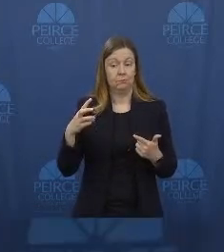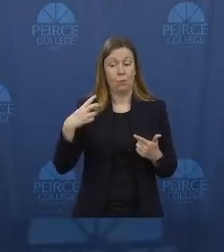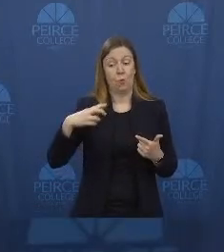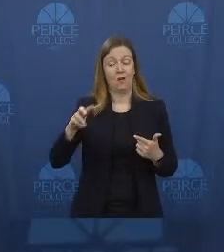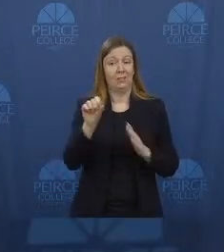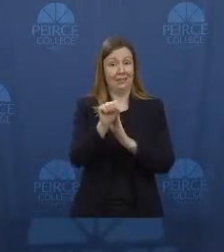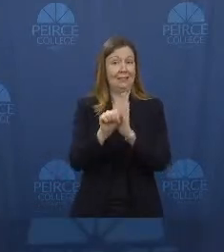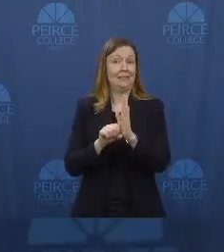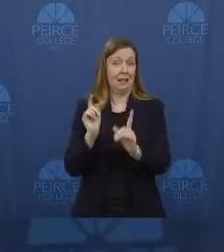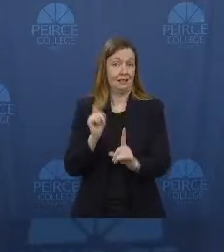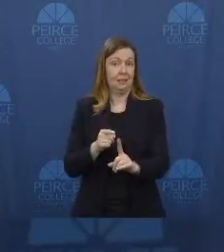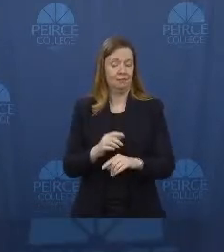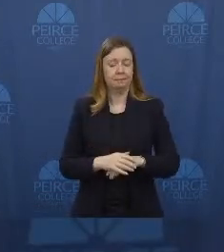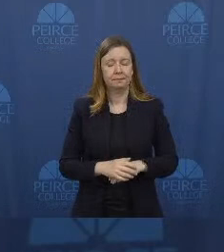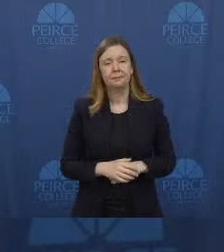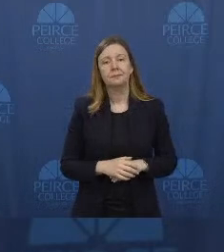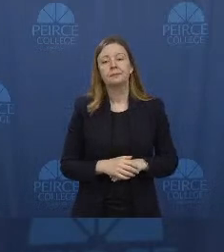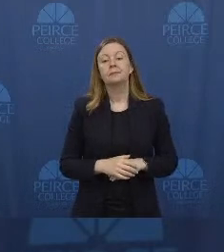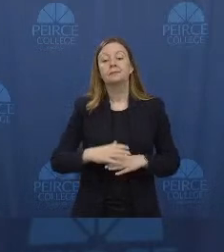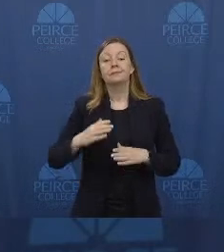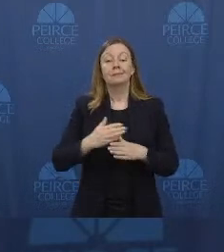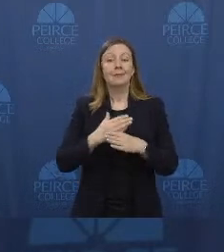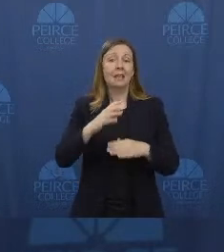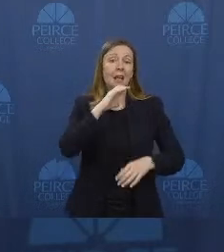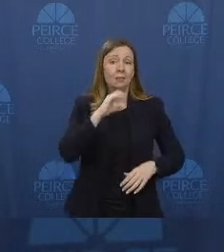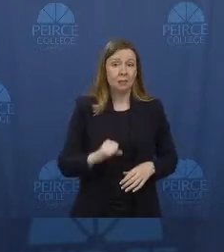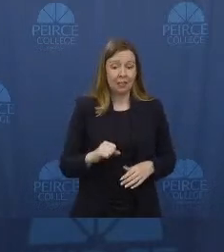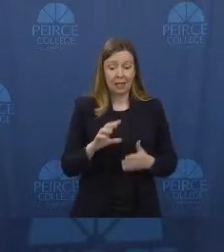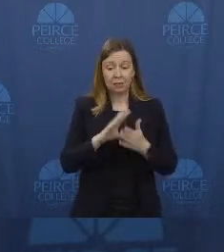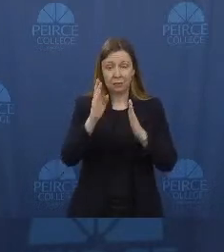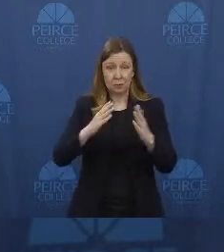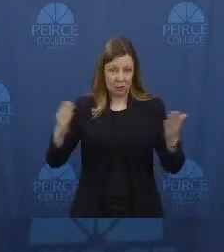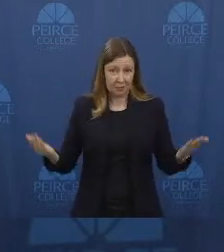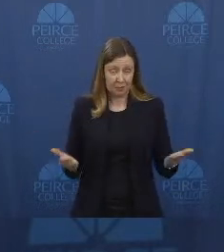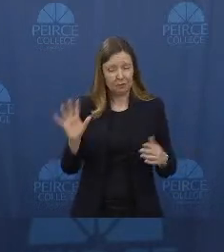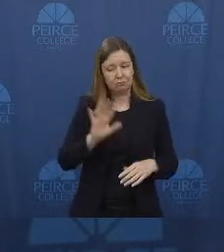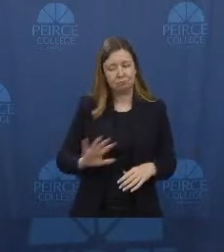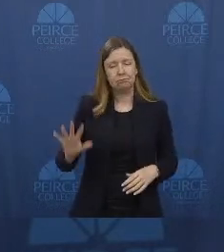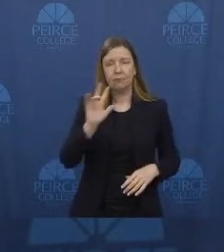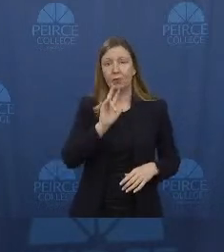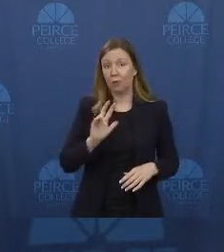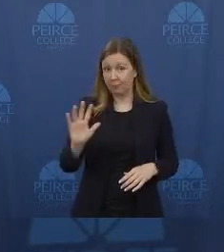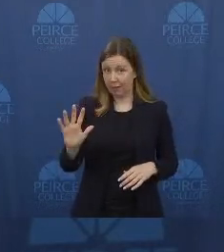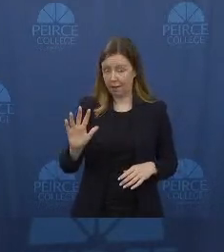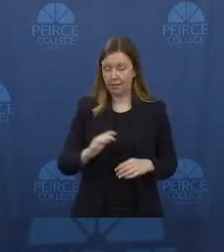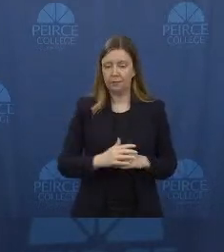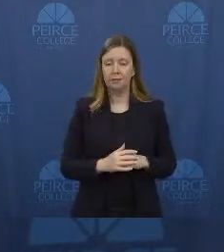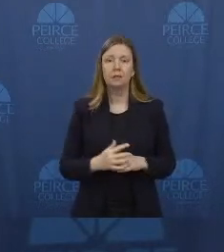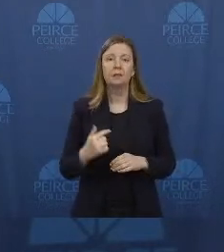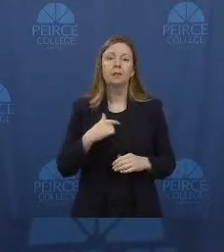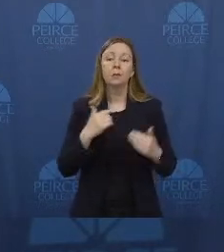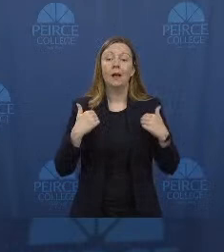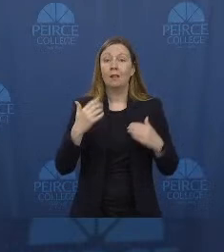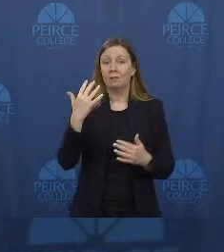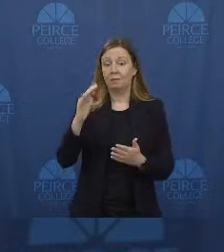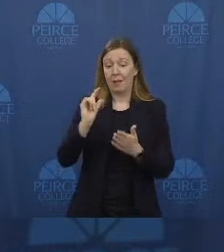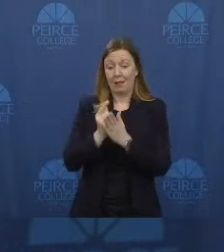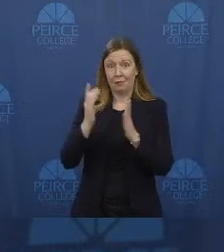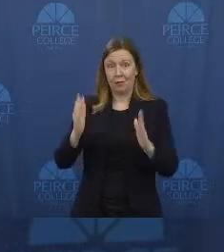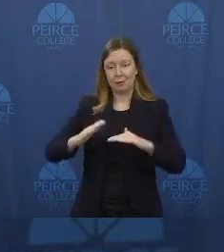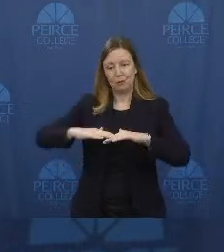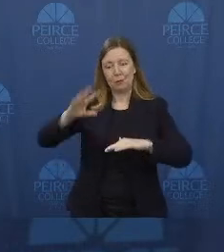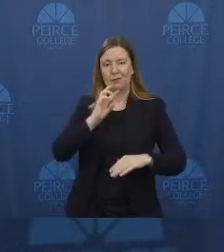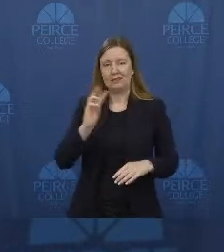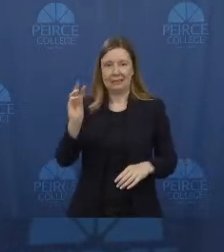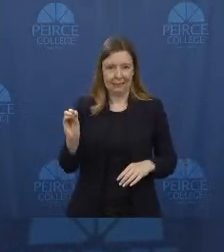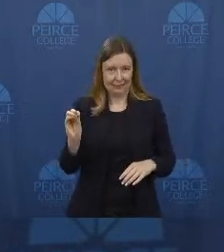State. And while the average age of Peirce students is about 35 years, we have 5 graduates over